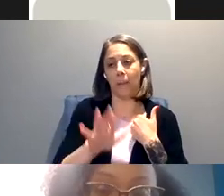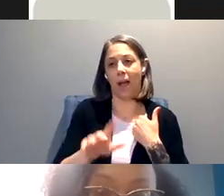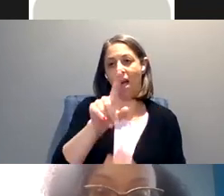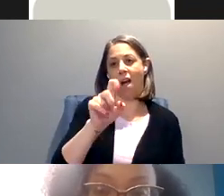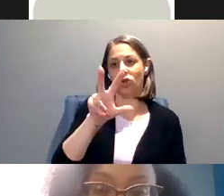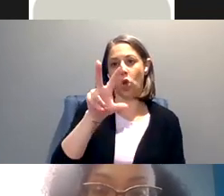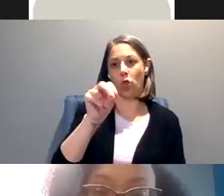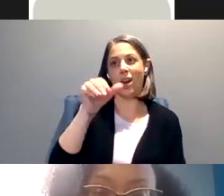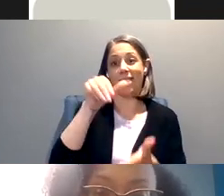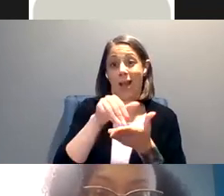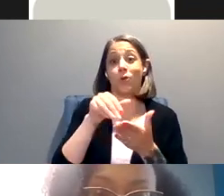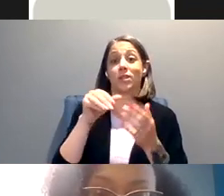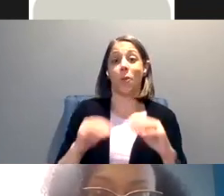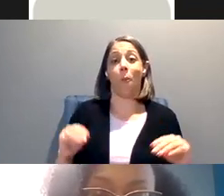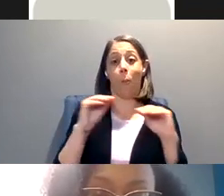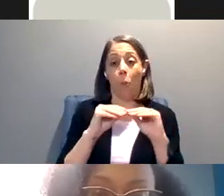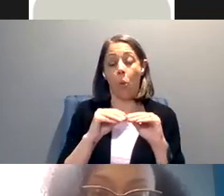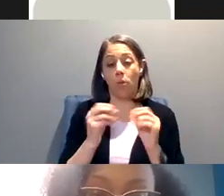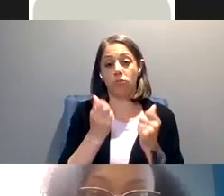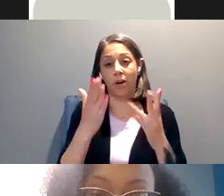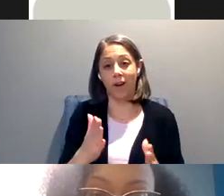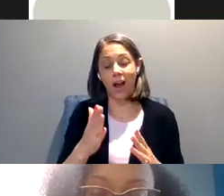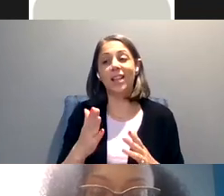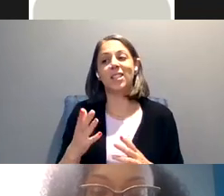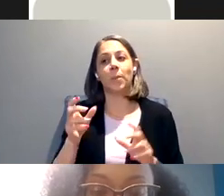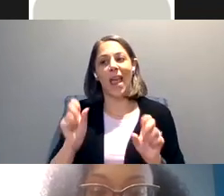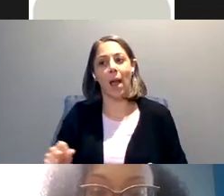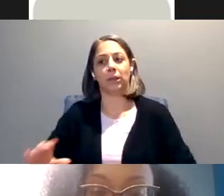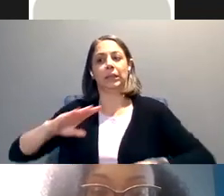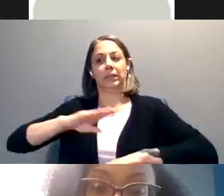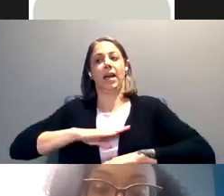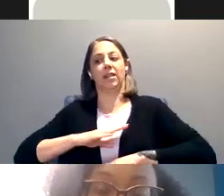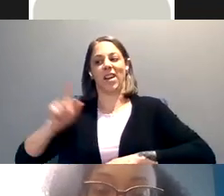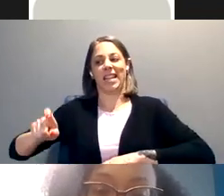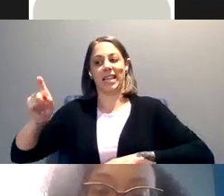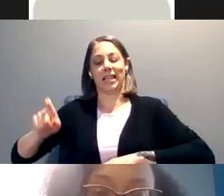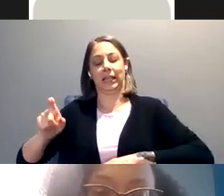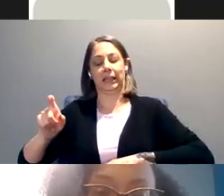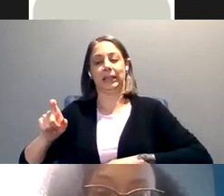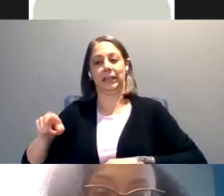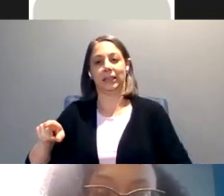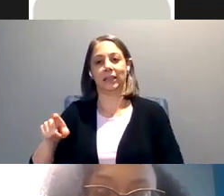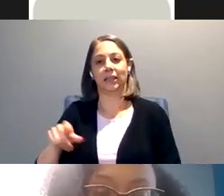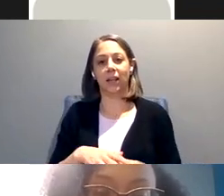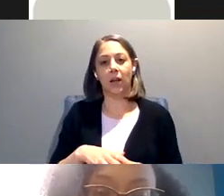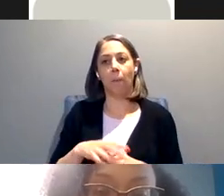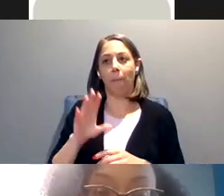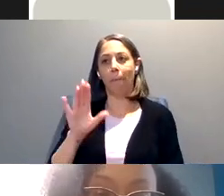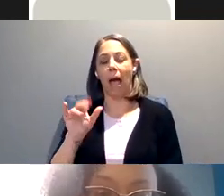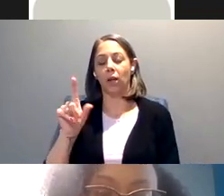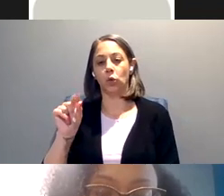more providers in order to meet our demand estimates by 2030. So it's critical that Minnesota takes a hard look at